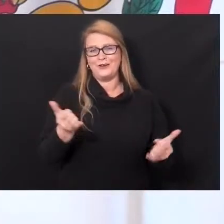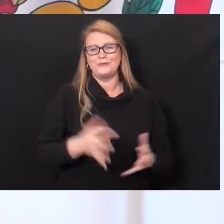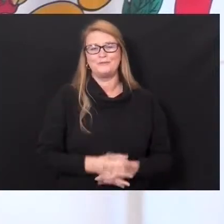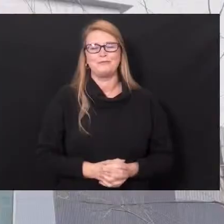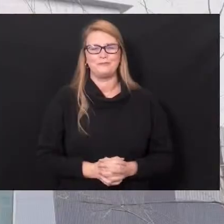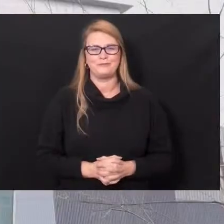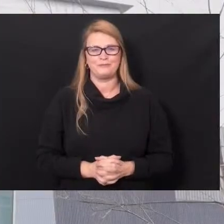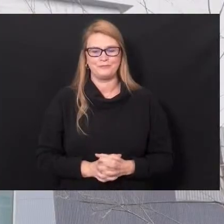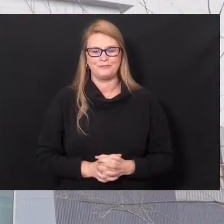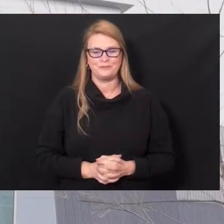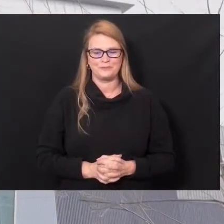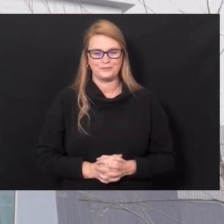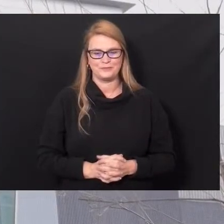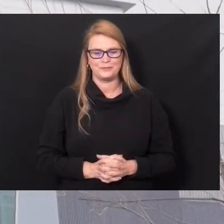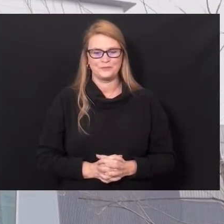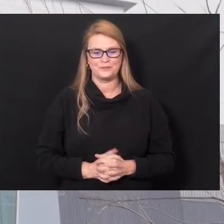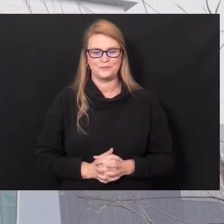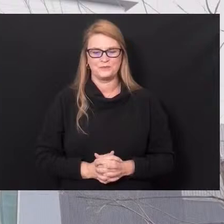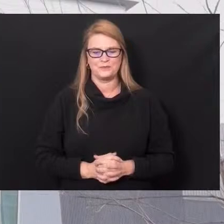doing.